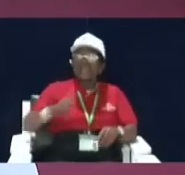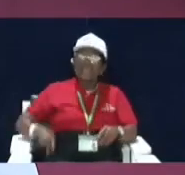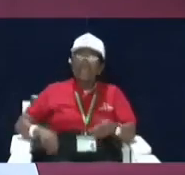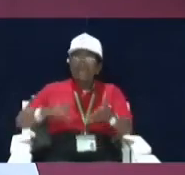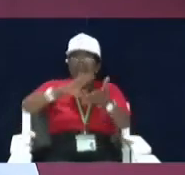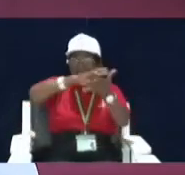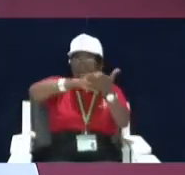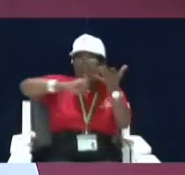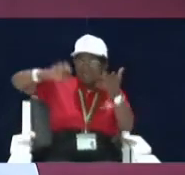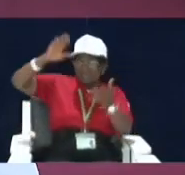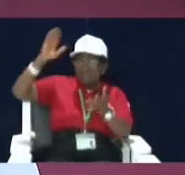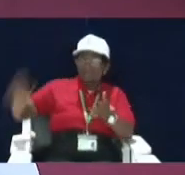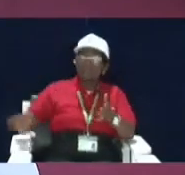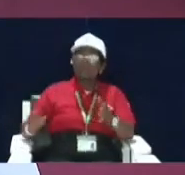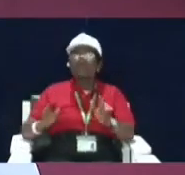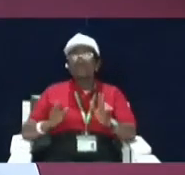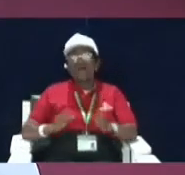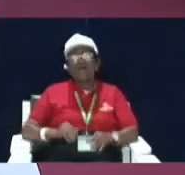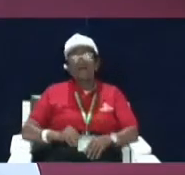You know,